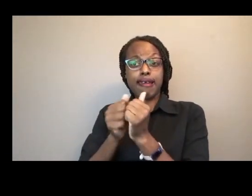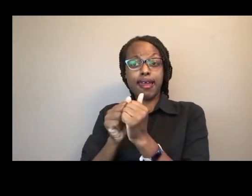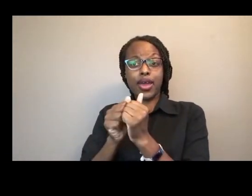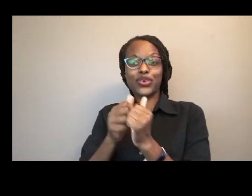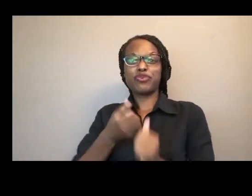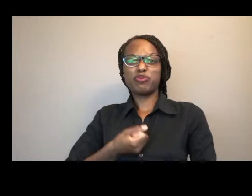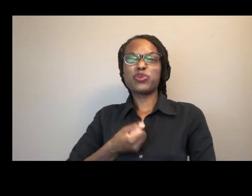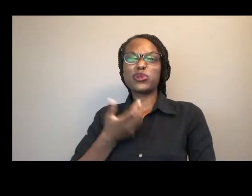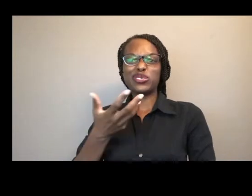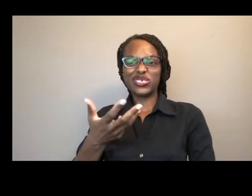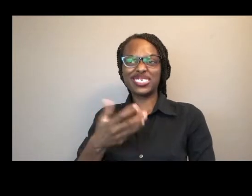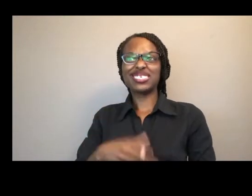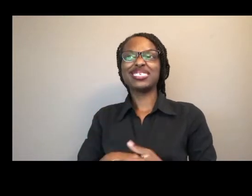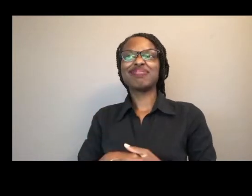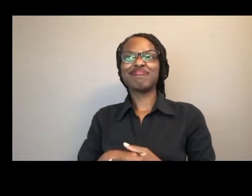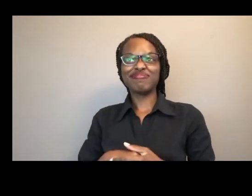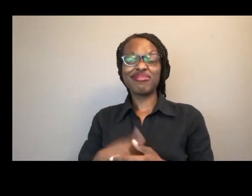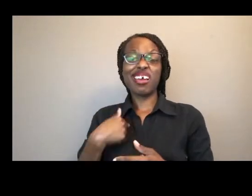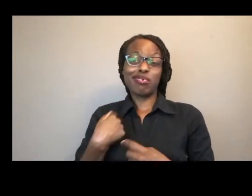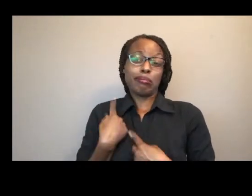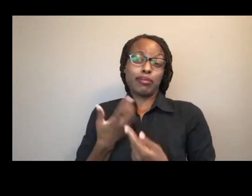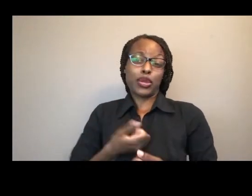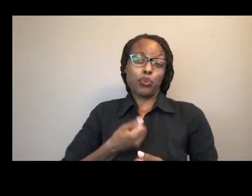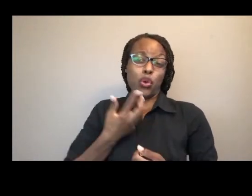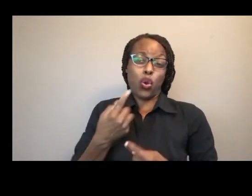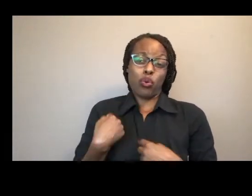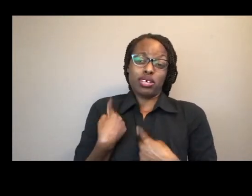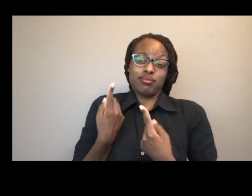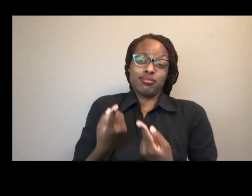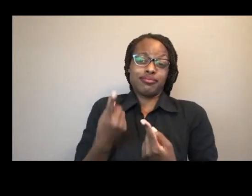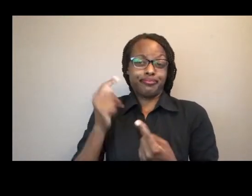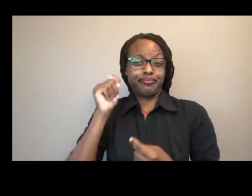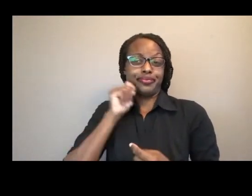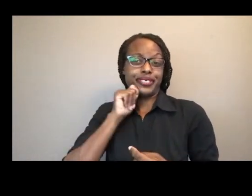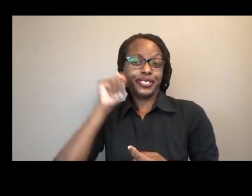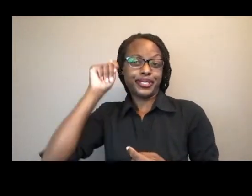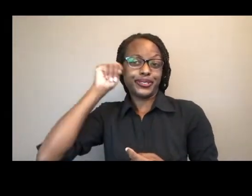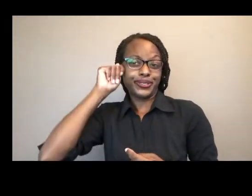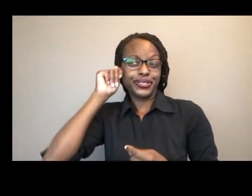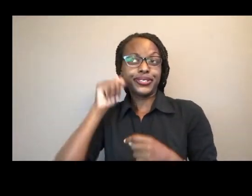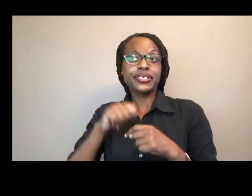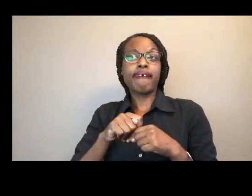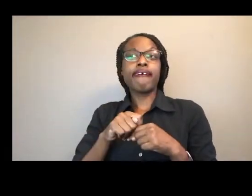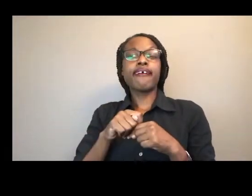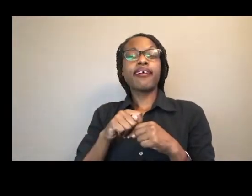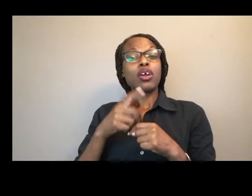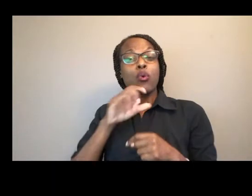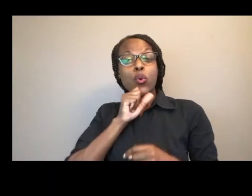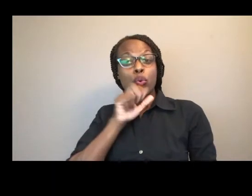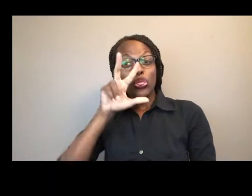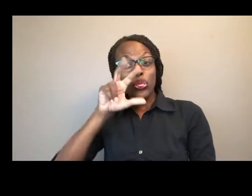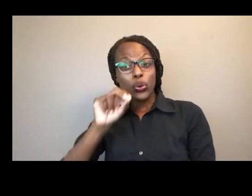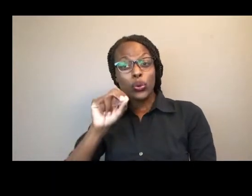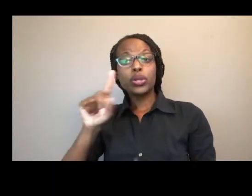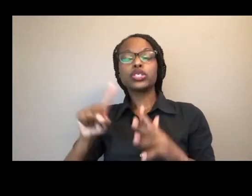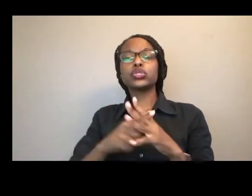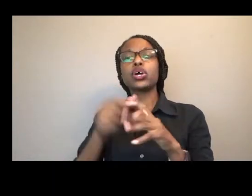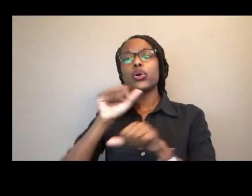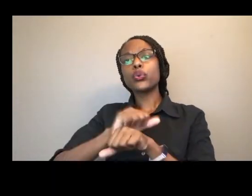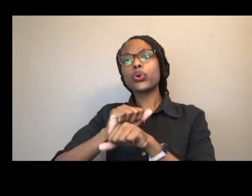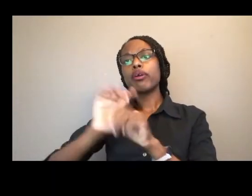when I was 30, I started working for an online journal called We